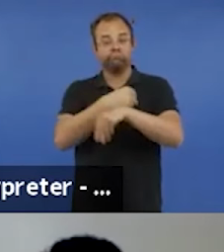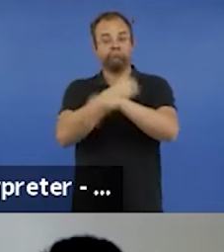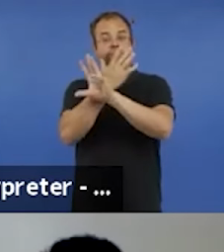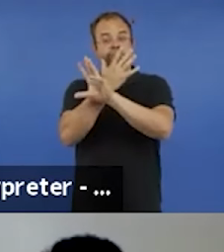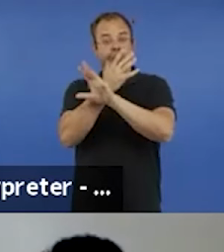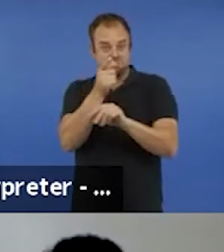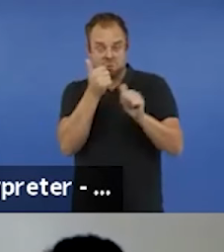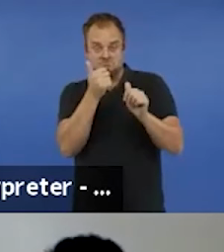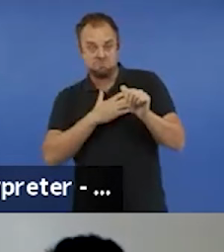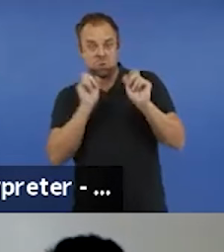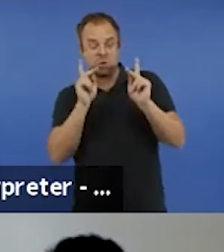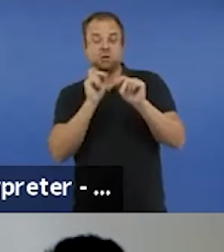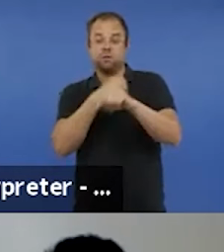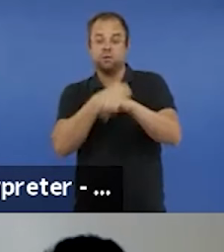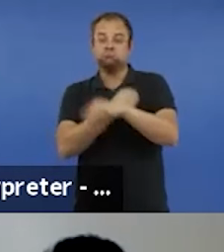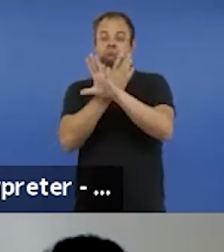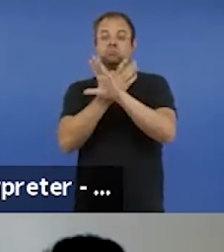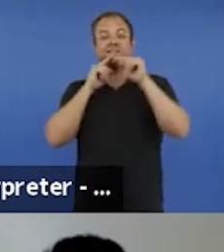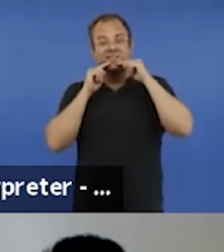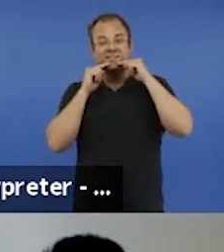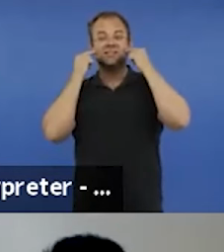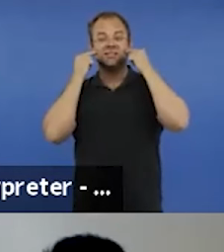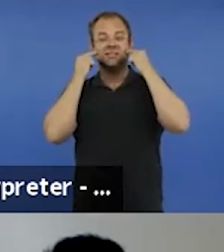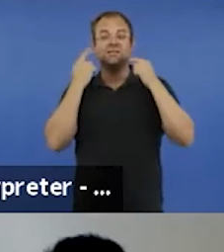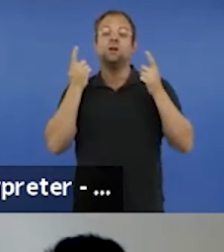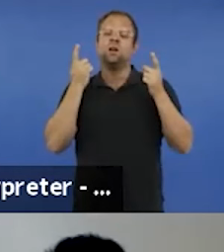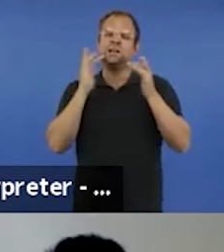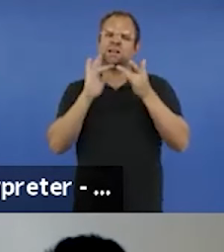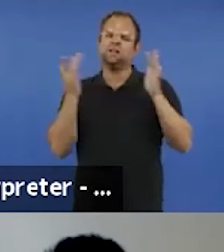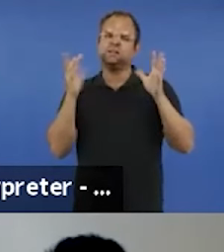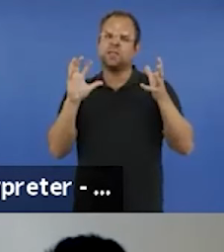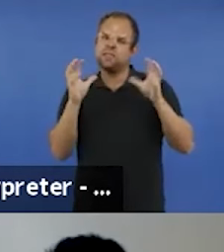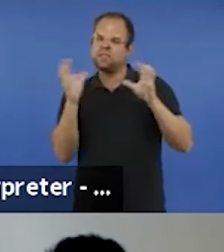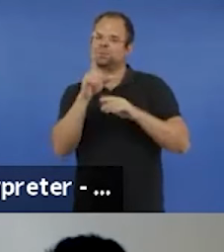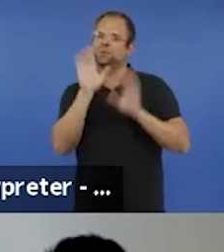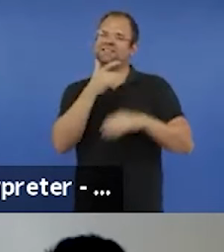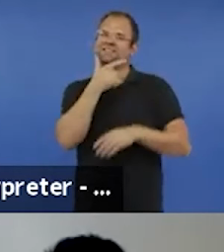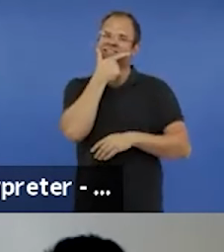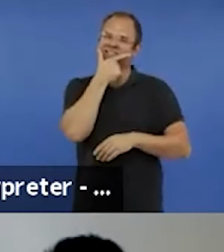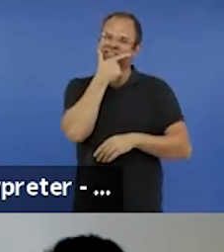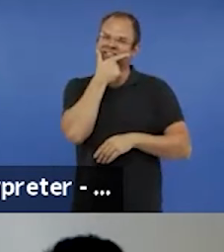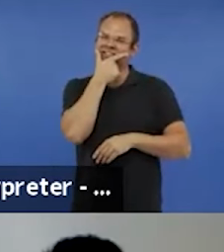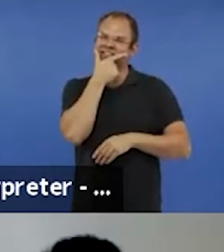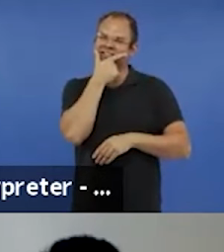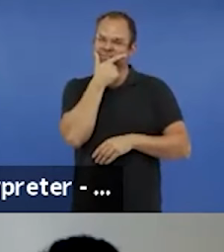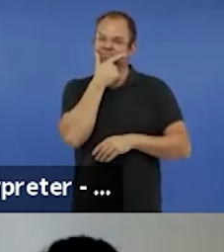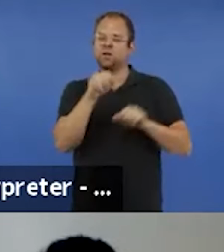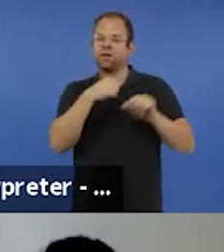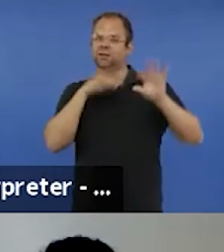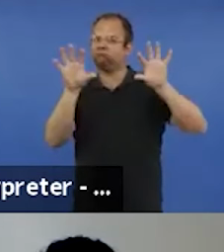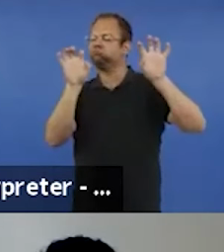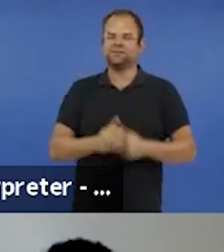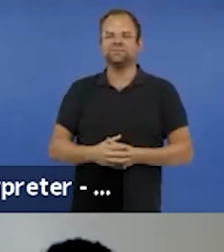internet. So make sure to capture the best smile that you have. Okay. So just keep